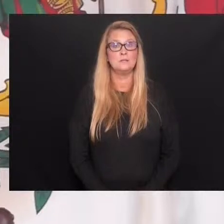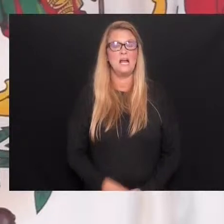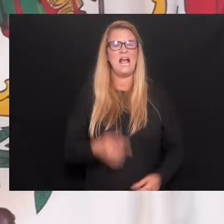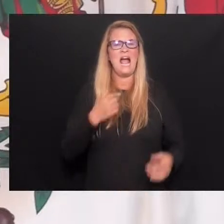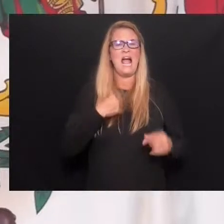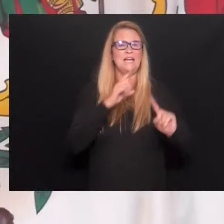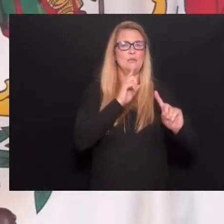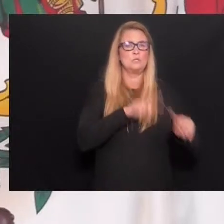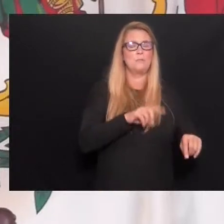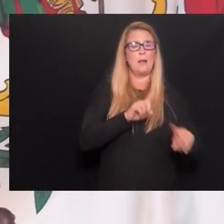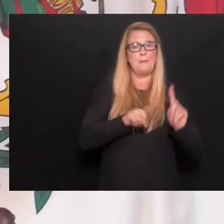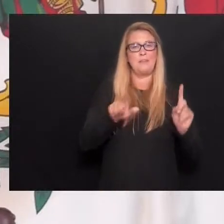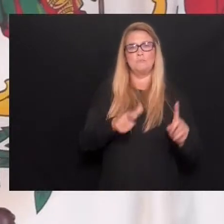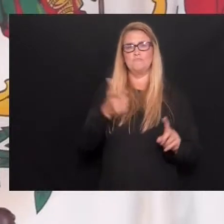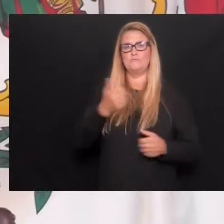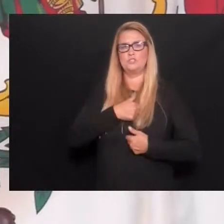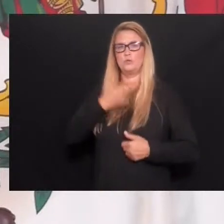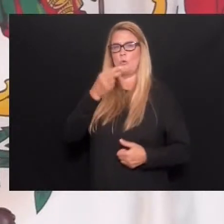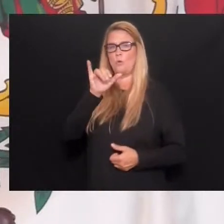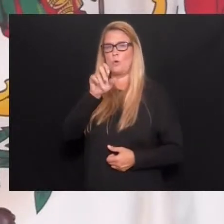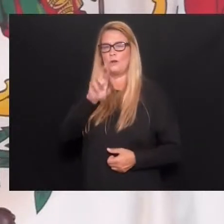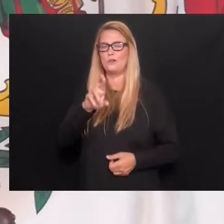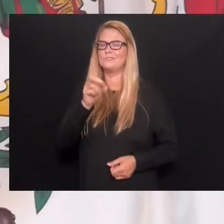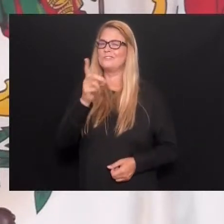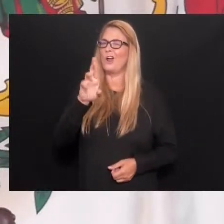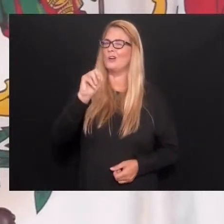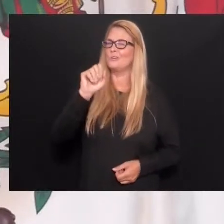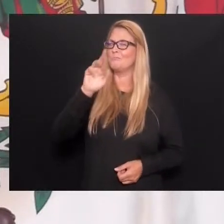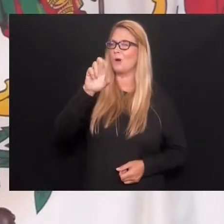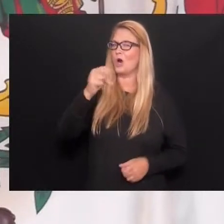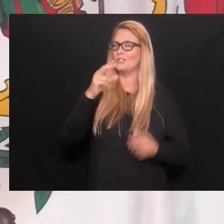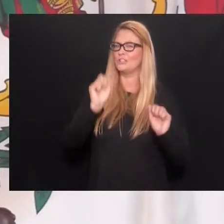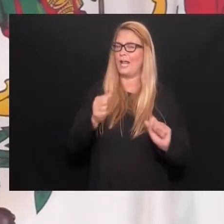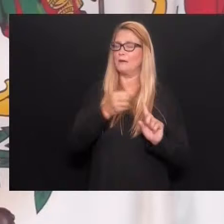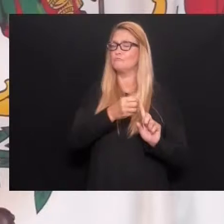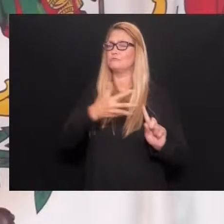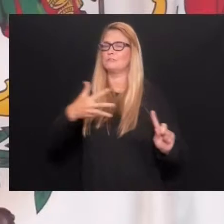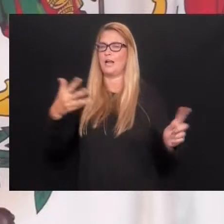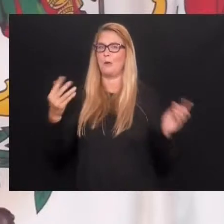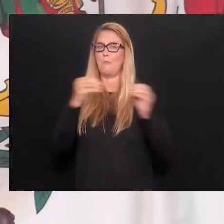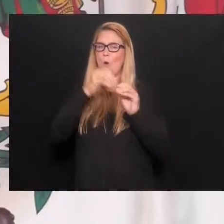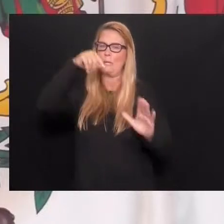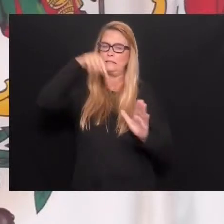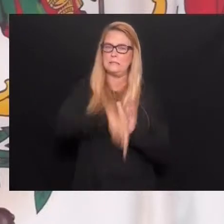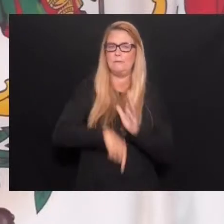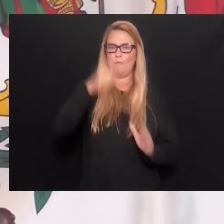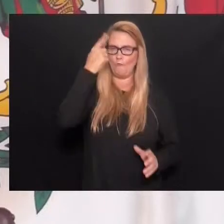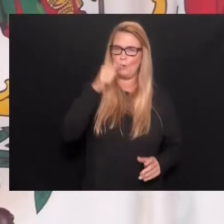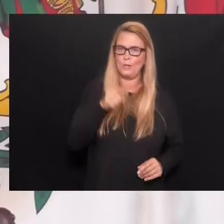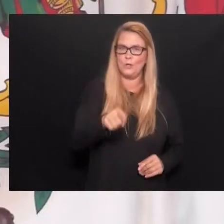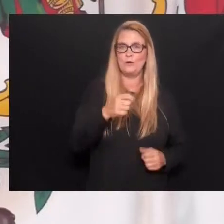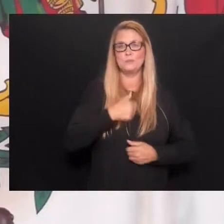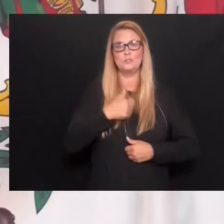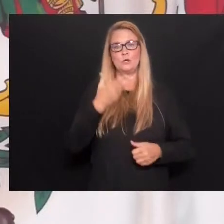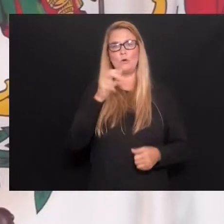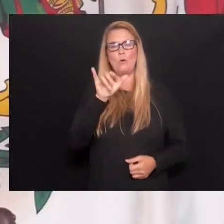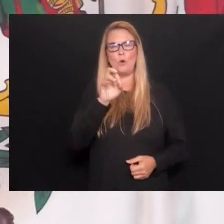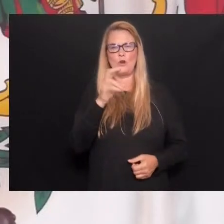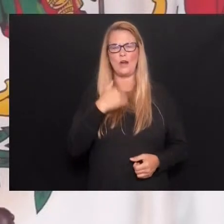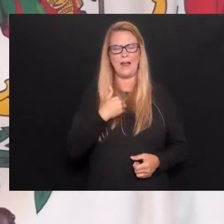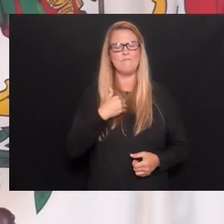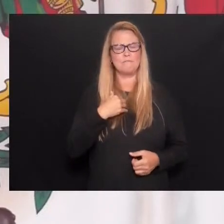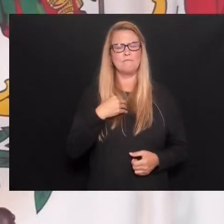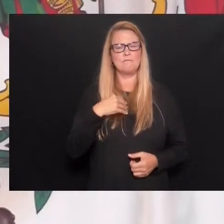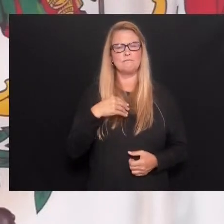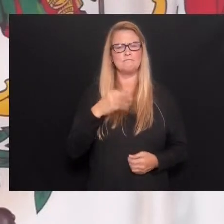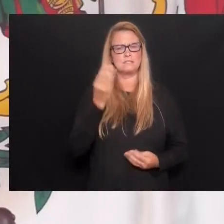General Hoyer. I wish Dr. Marsh was here because he could give us even more information, I'm sure. But General Hoyer has got an update, I think,